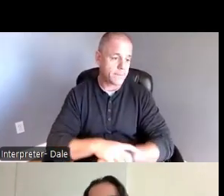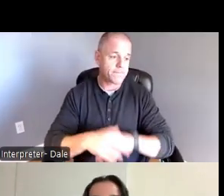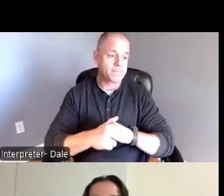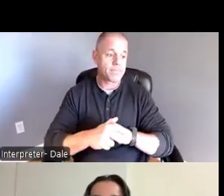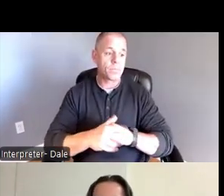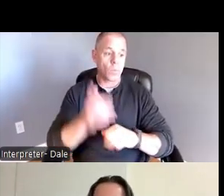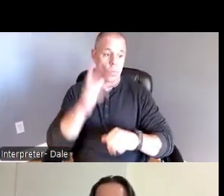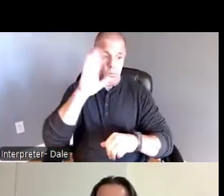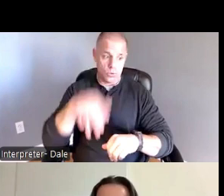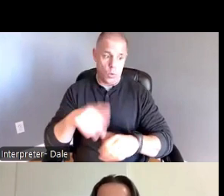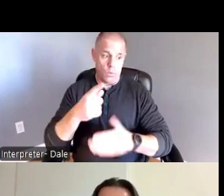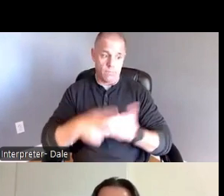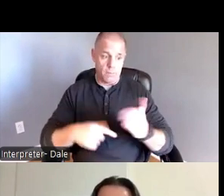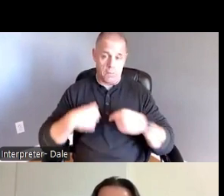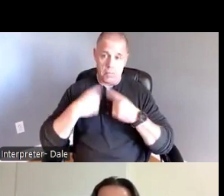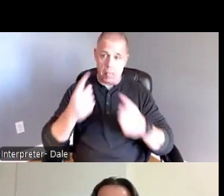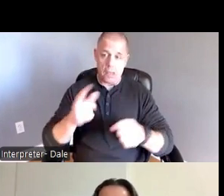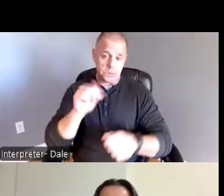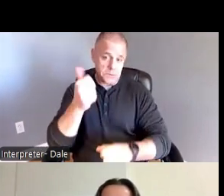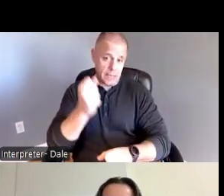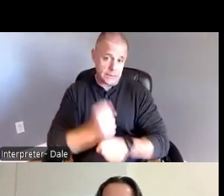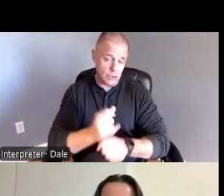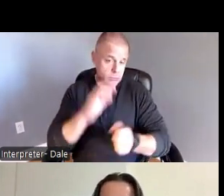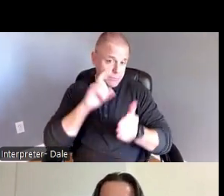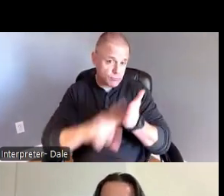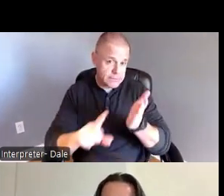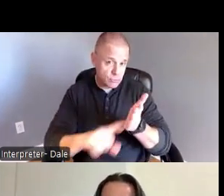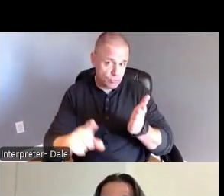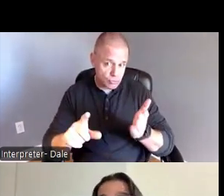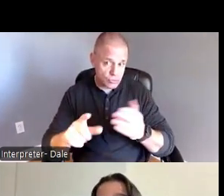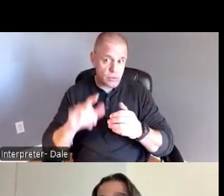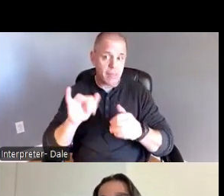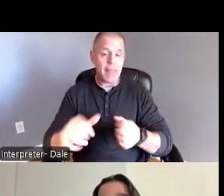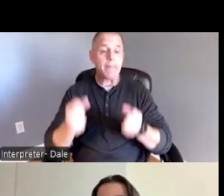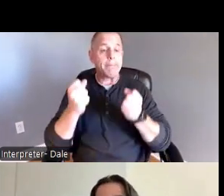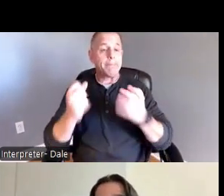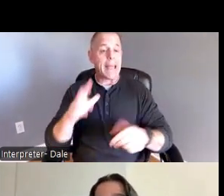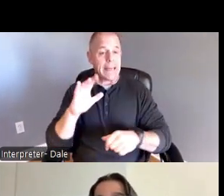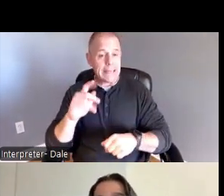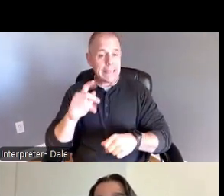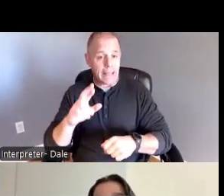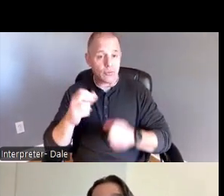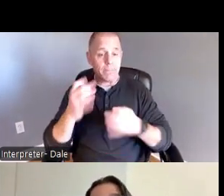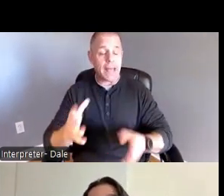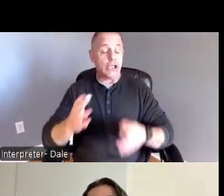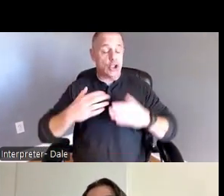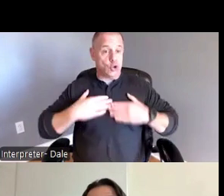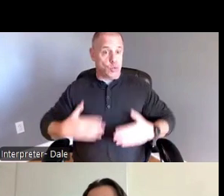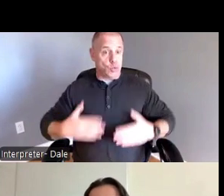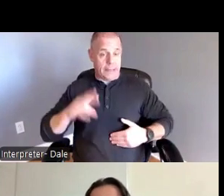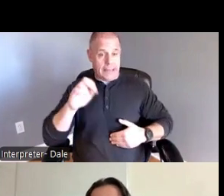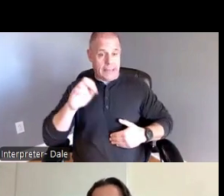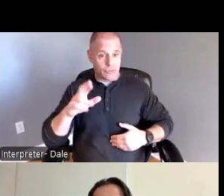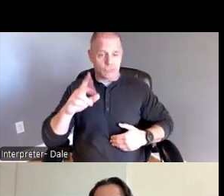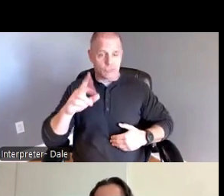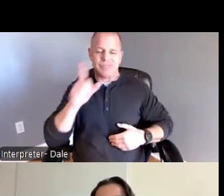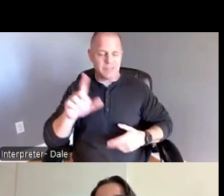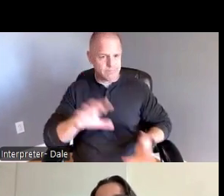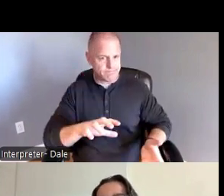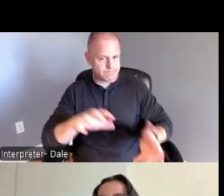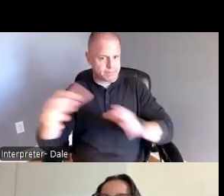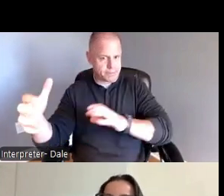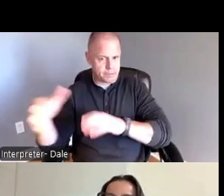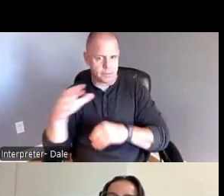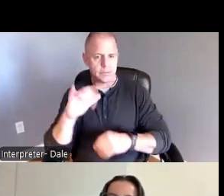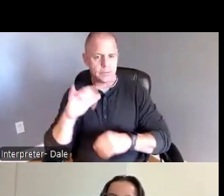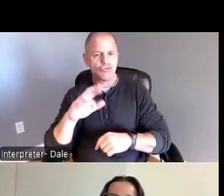I think, the last of 10 years of research is that many cancers, many human cancers have disrupted circadian clocks. So